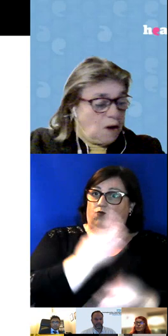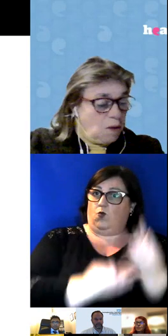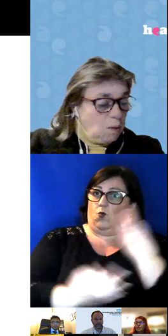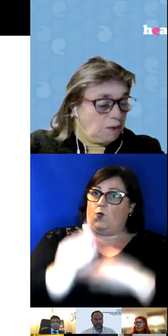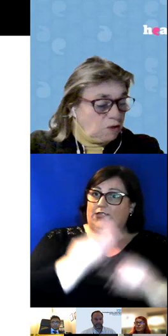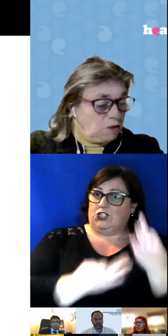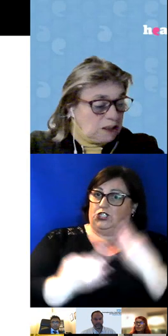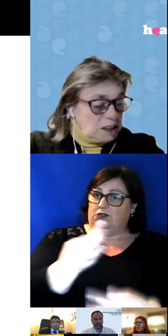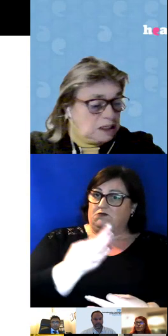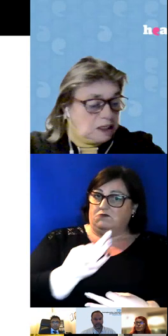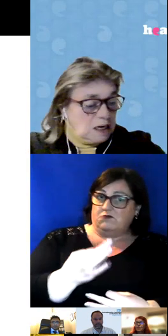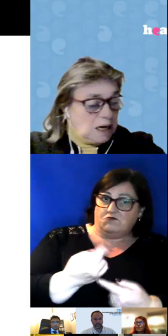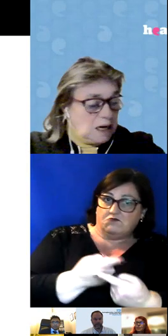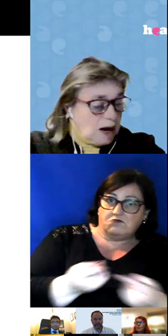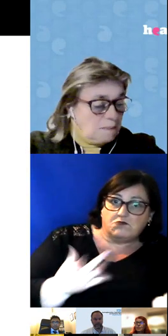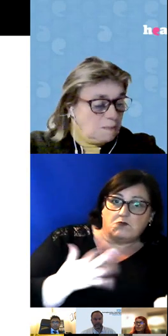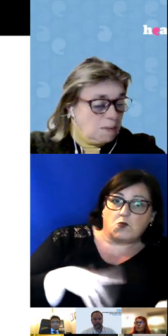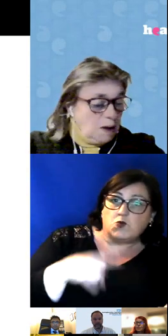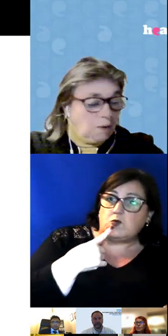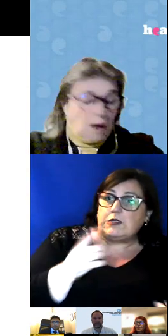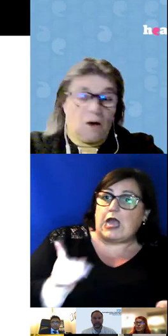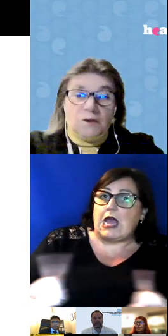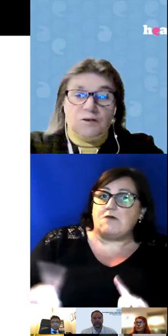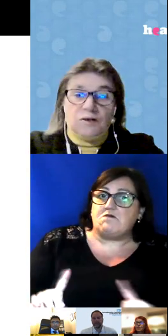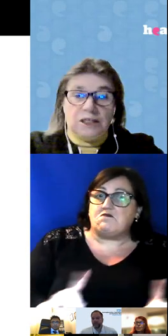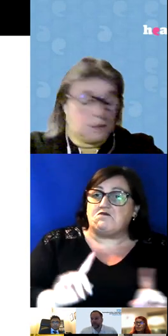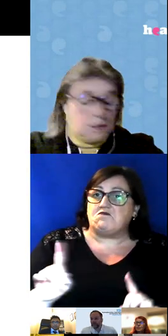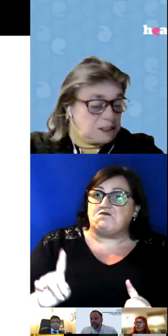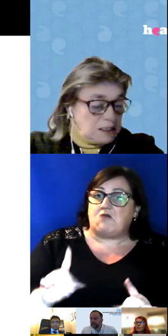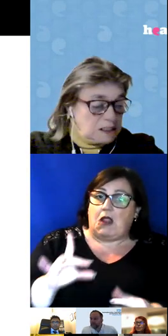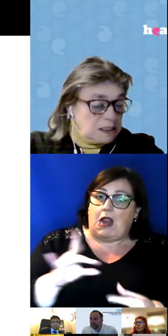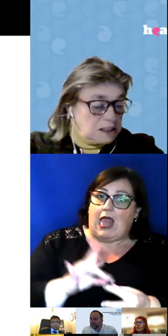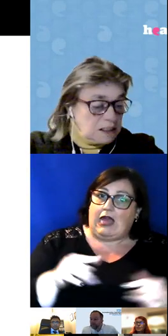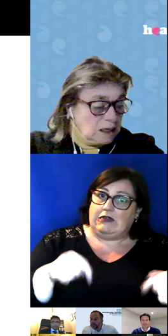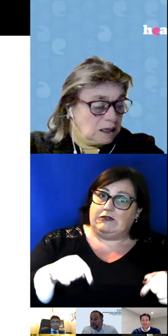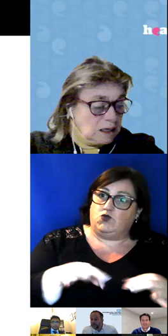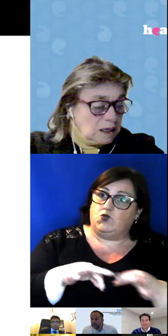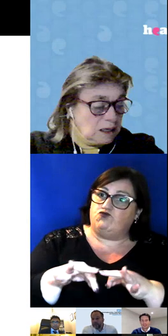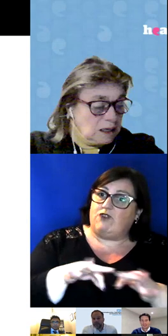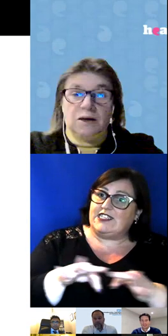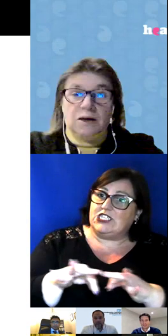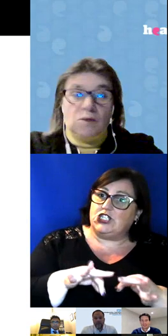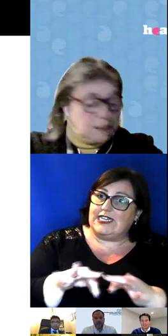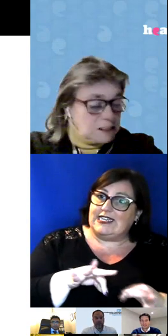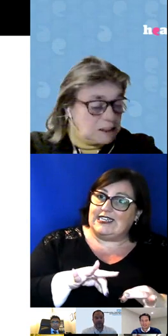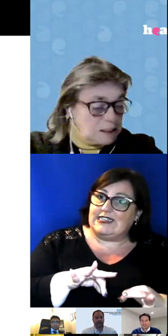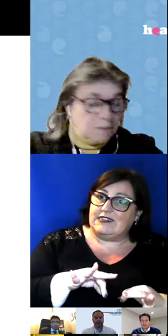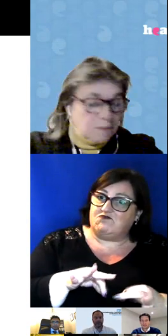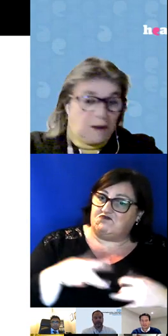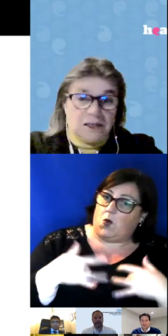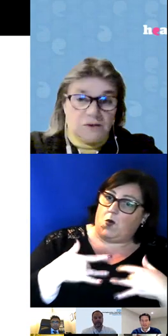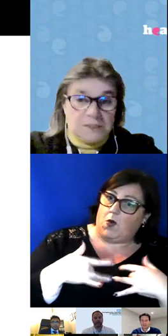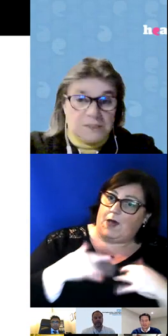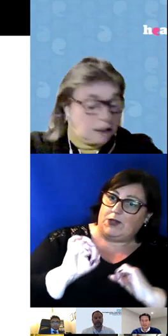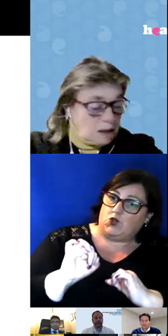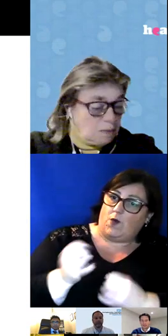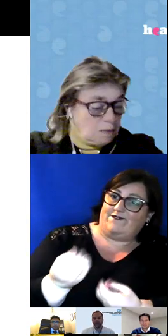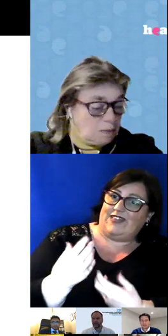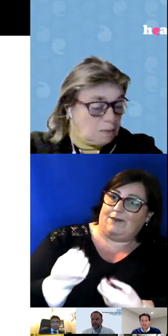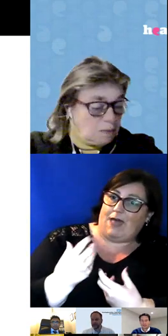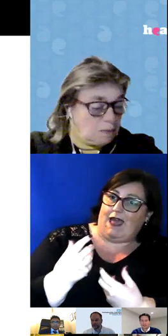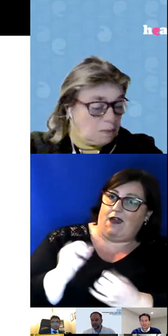of what the strategy on the strategy is presented, to give your feedback and comment. And I think, as Robert